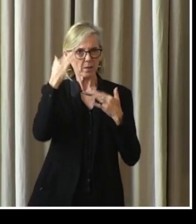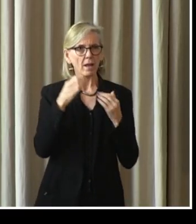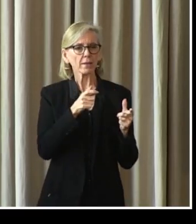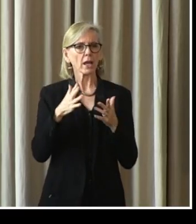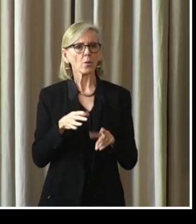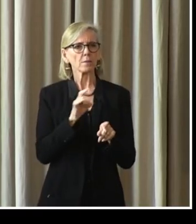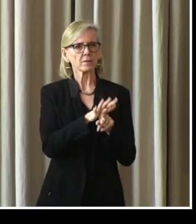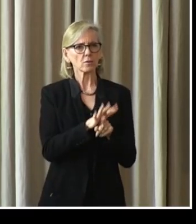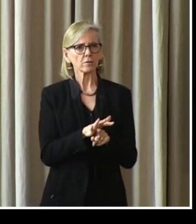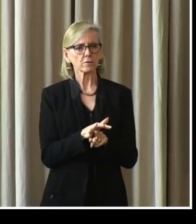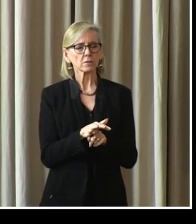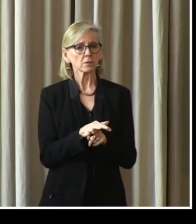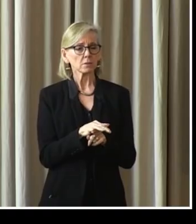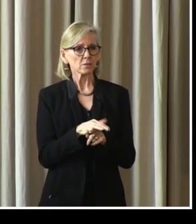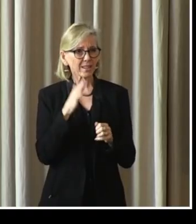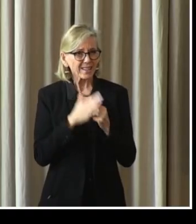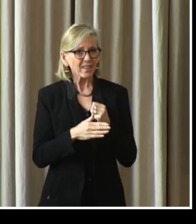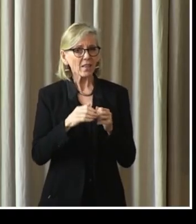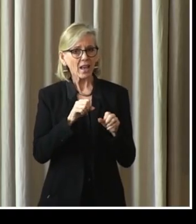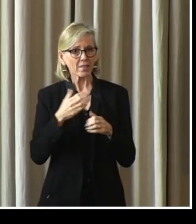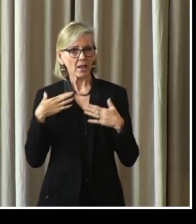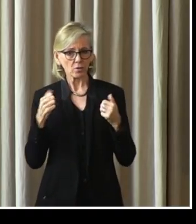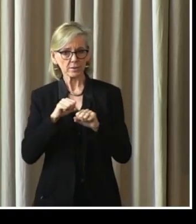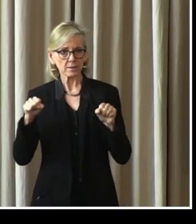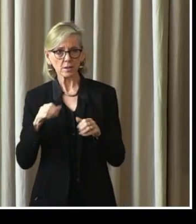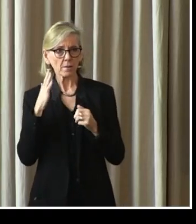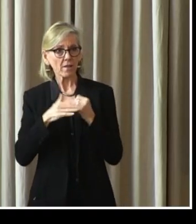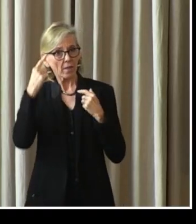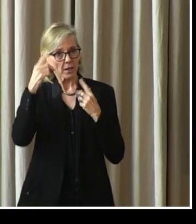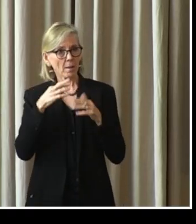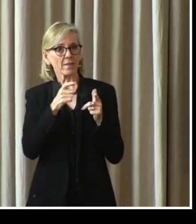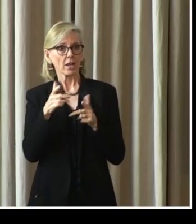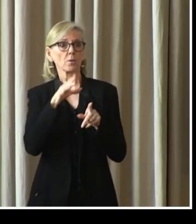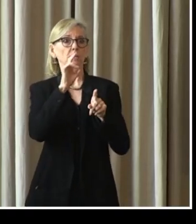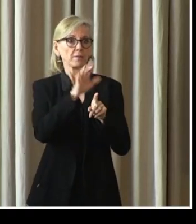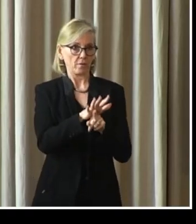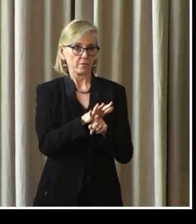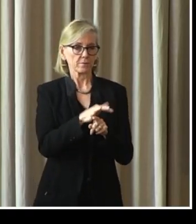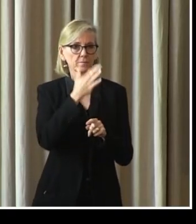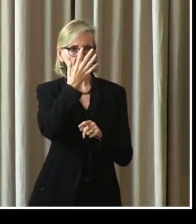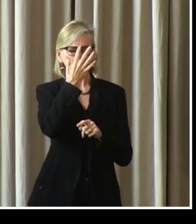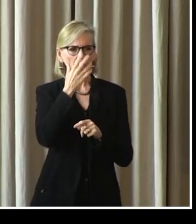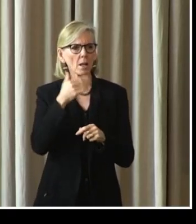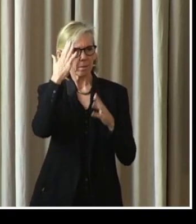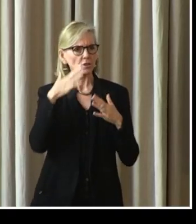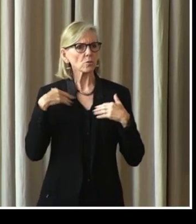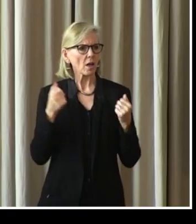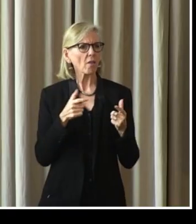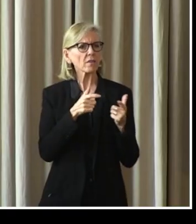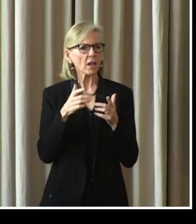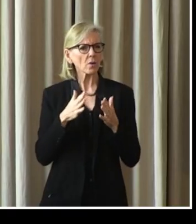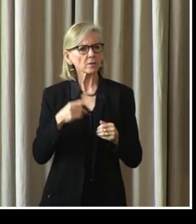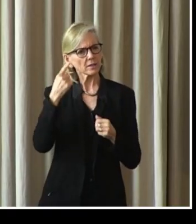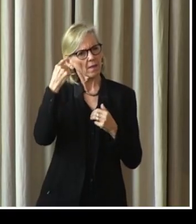carers themselves are often not considered by the health system. And finally, mental health carers experience stigma and